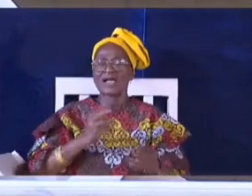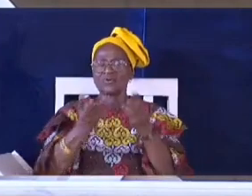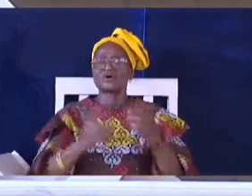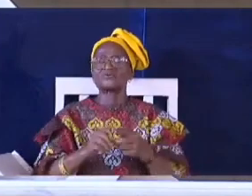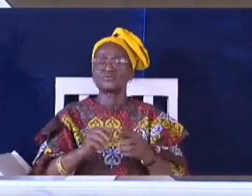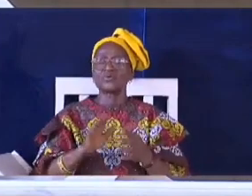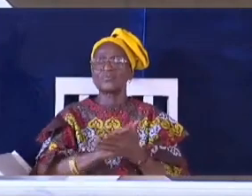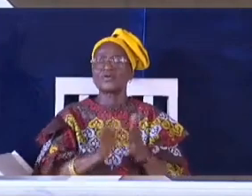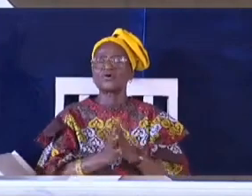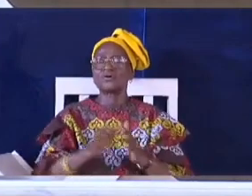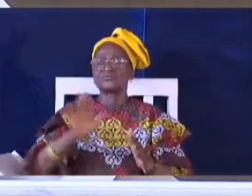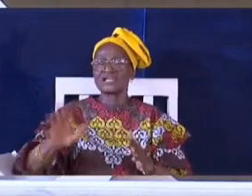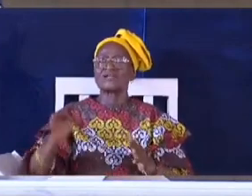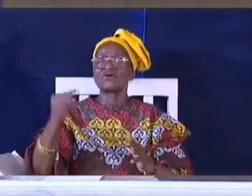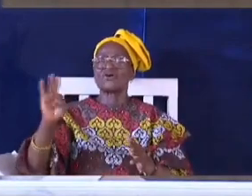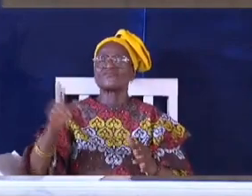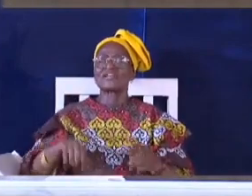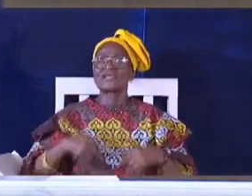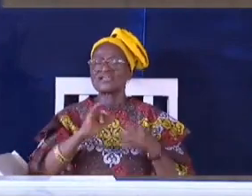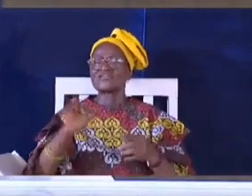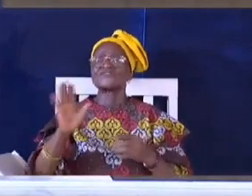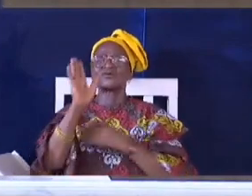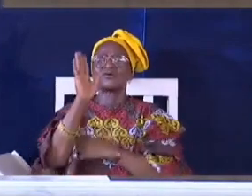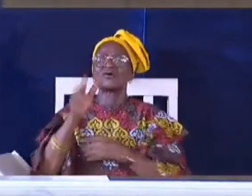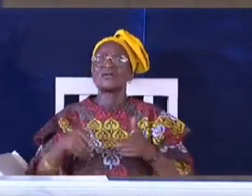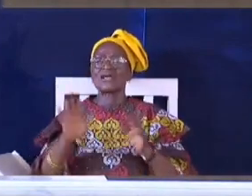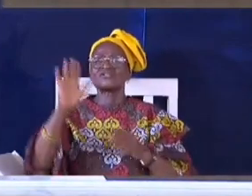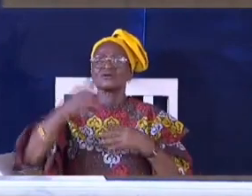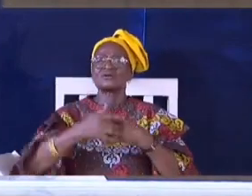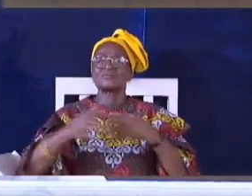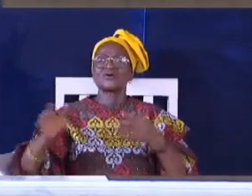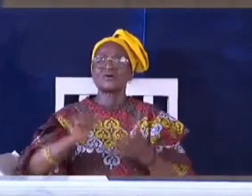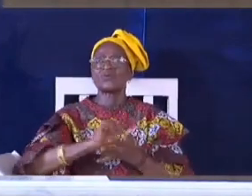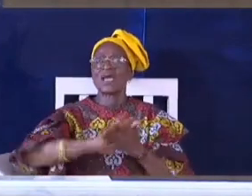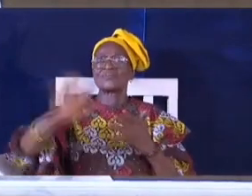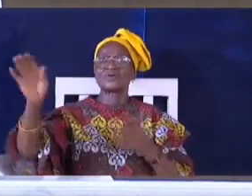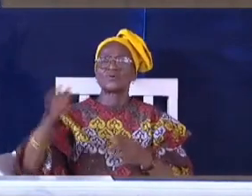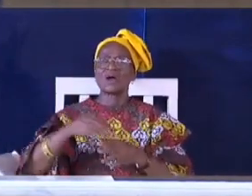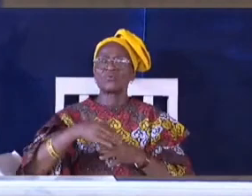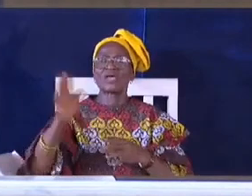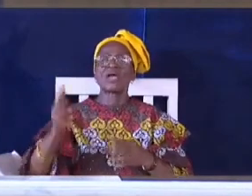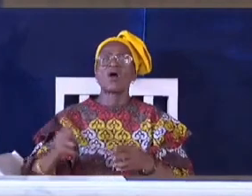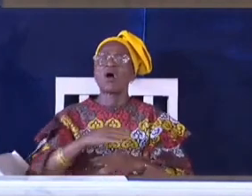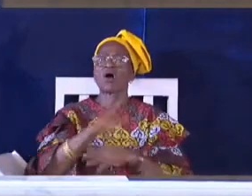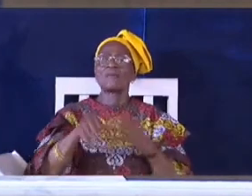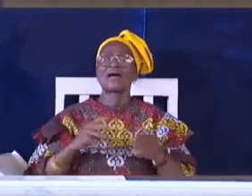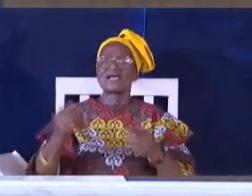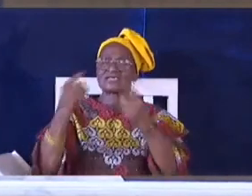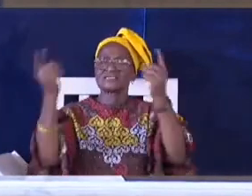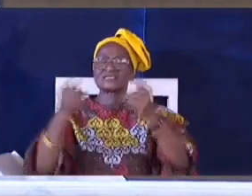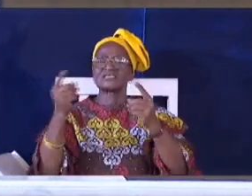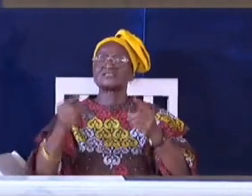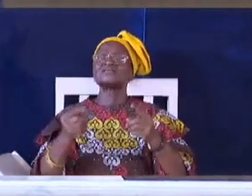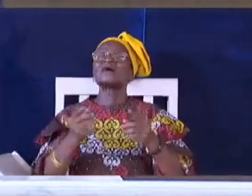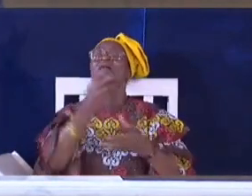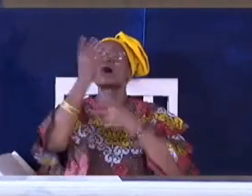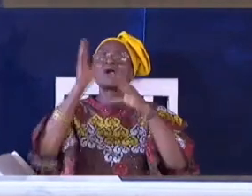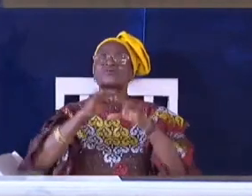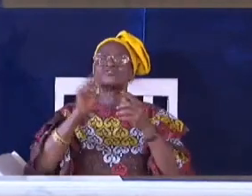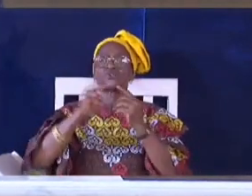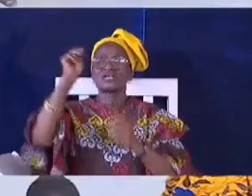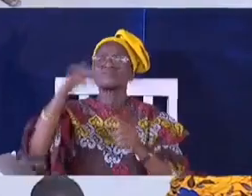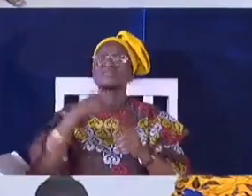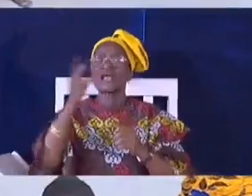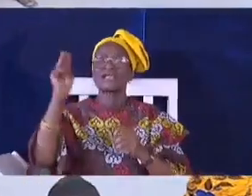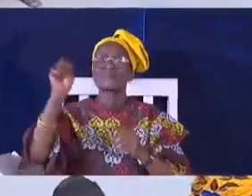God. Let your blood wipe away all my sins. Cry unto Him. Tell Him, I will serve you.